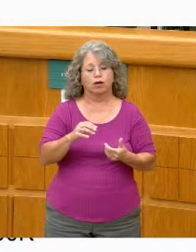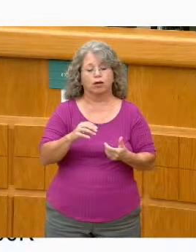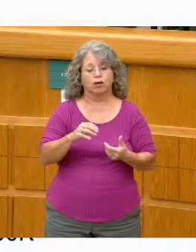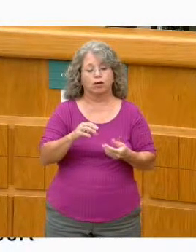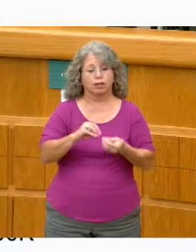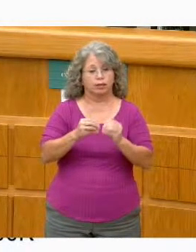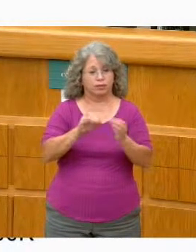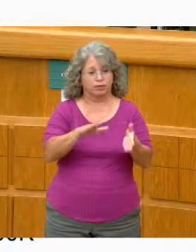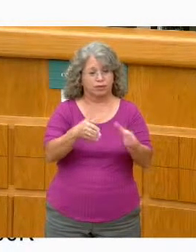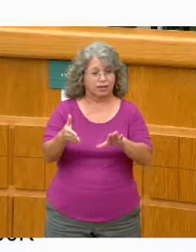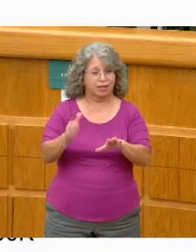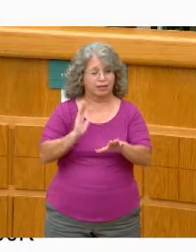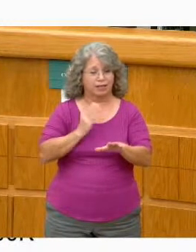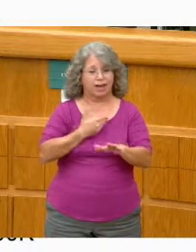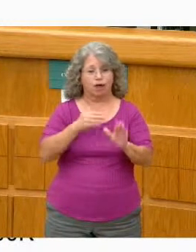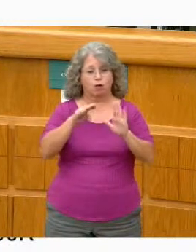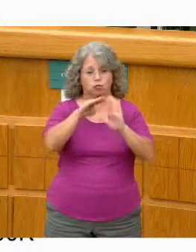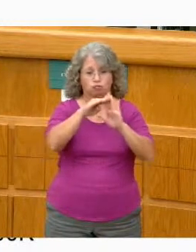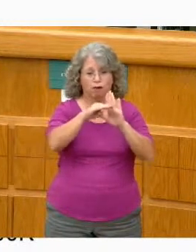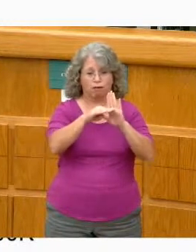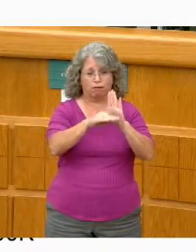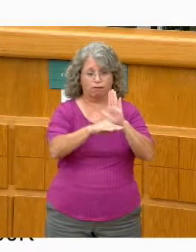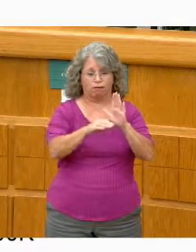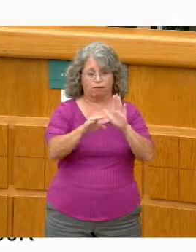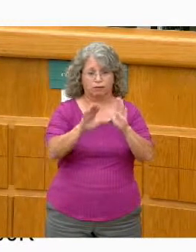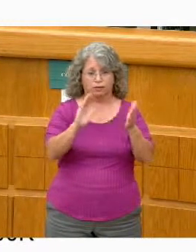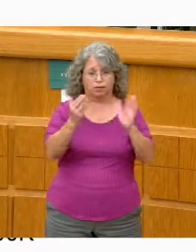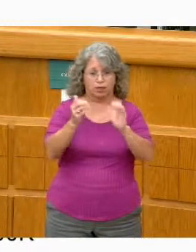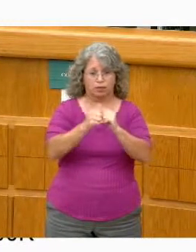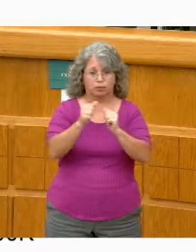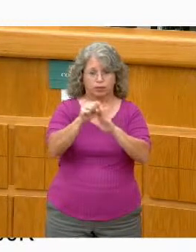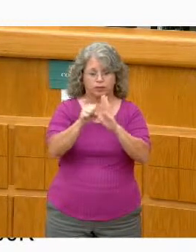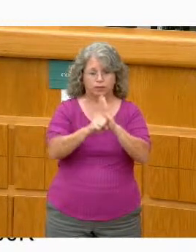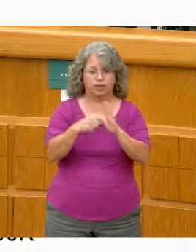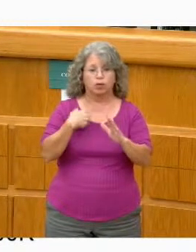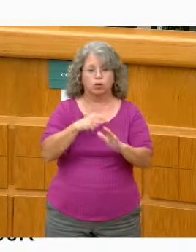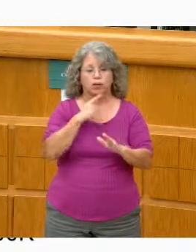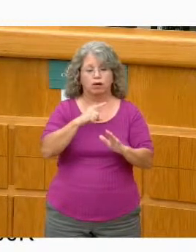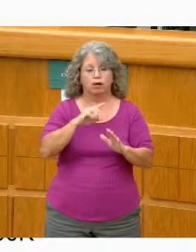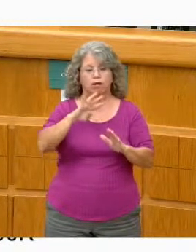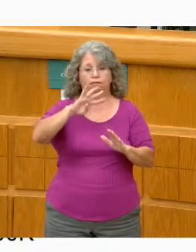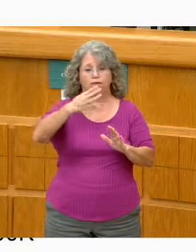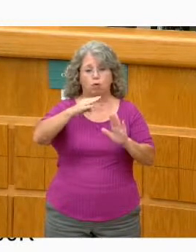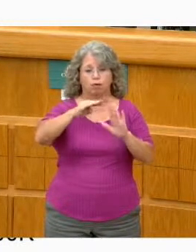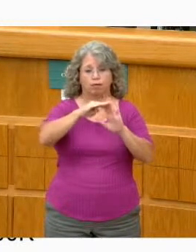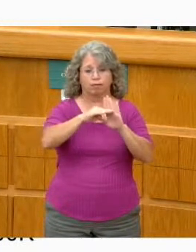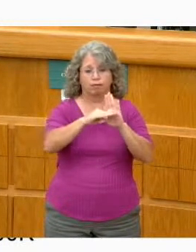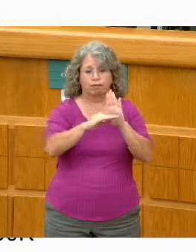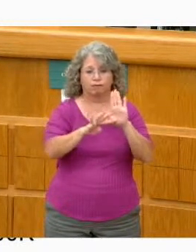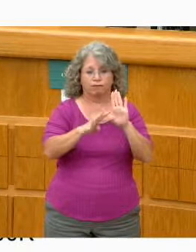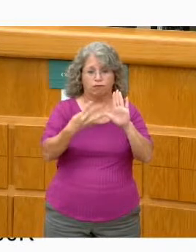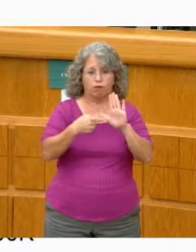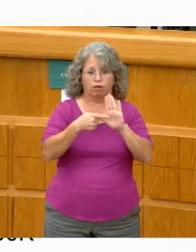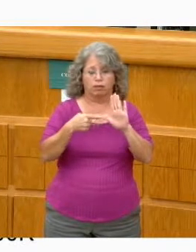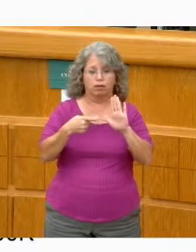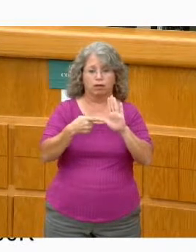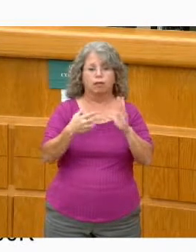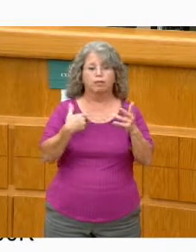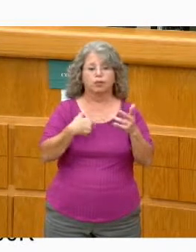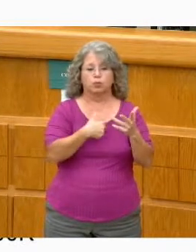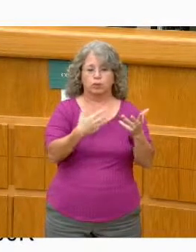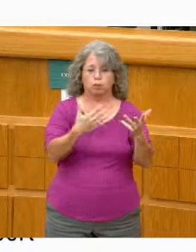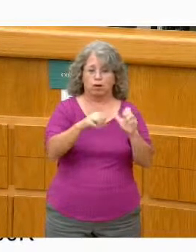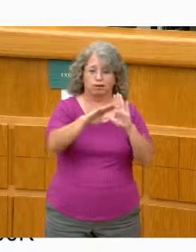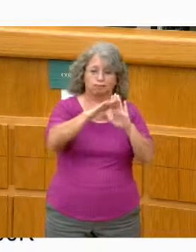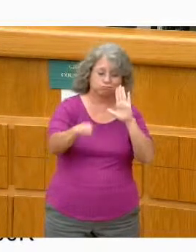Okay, moving on to fatalities and our ranking within the rest of the state. There again, we're in fourth place,